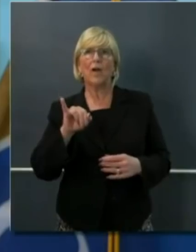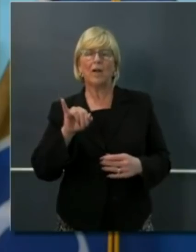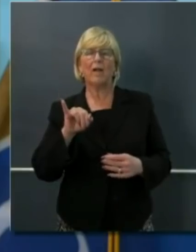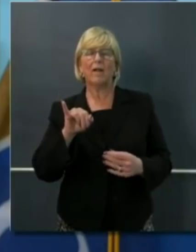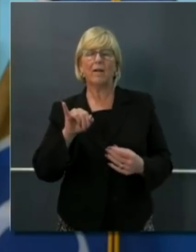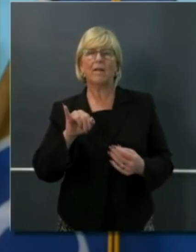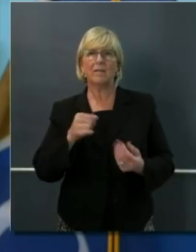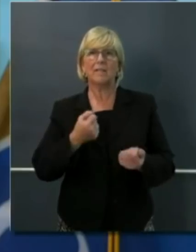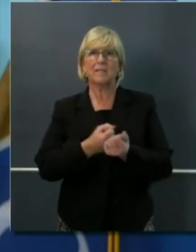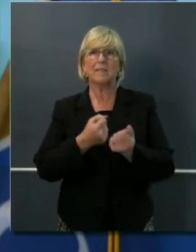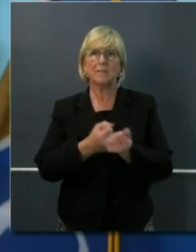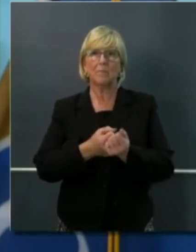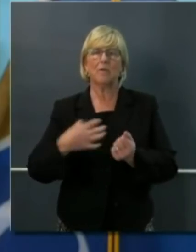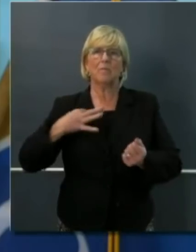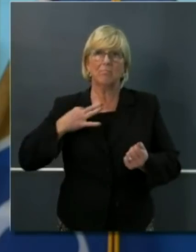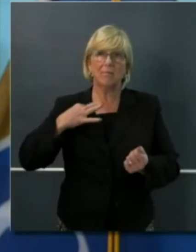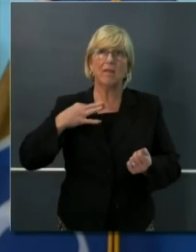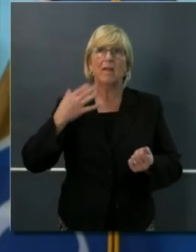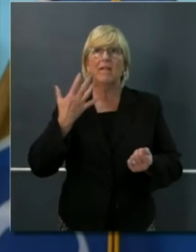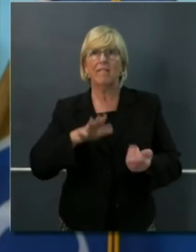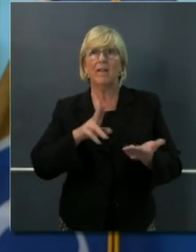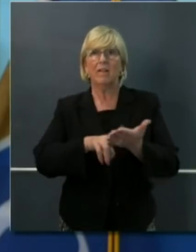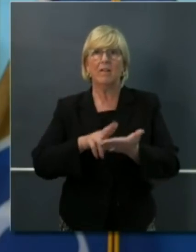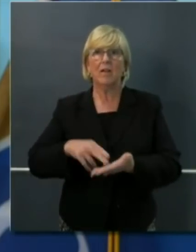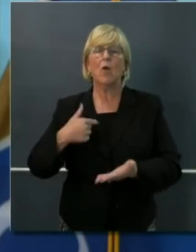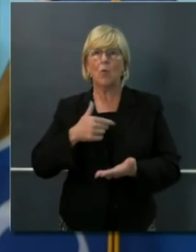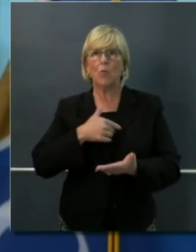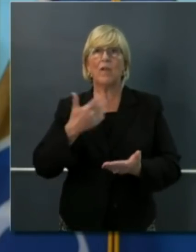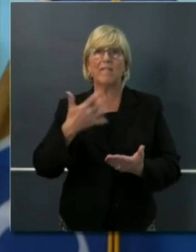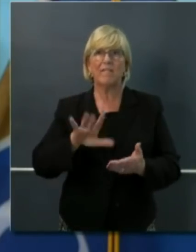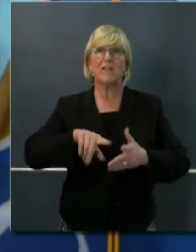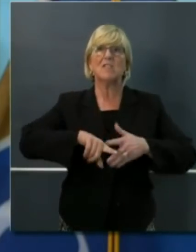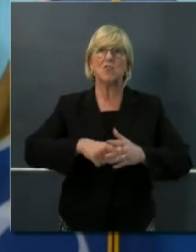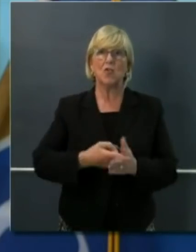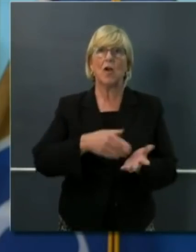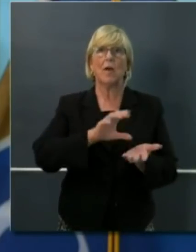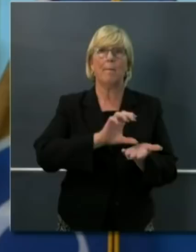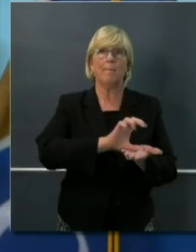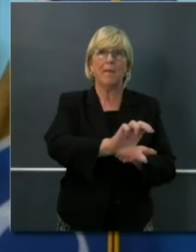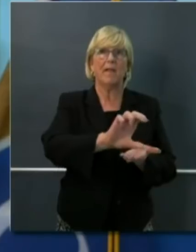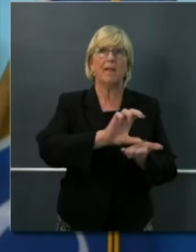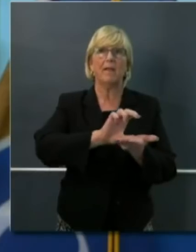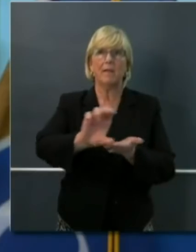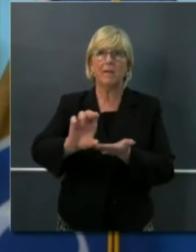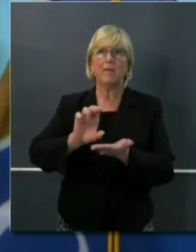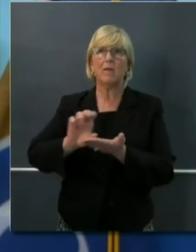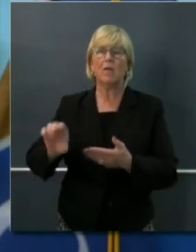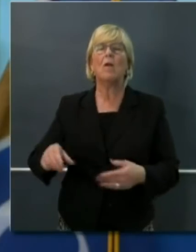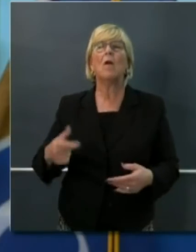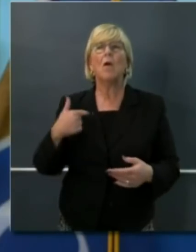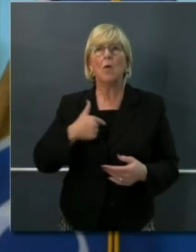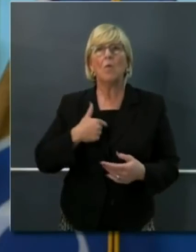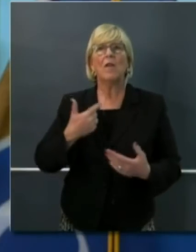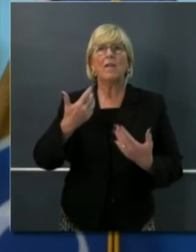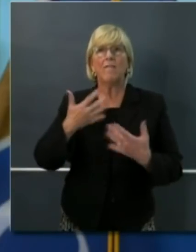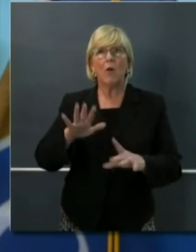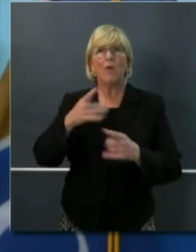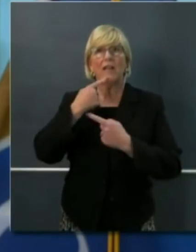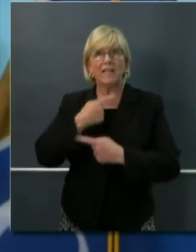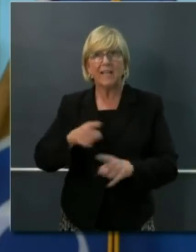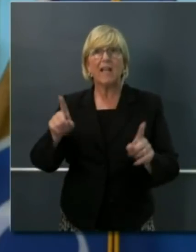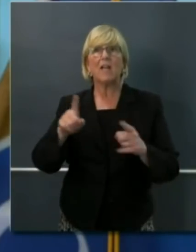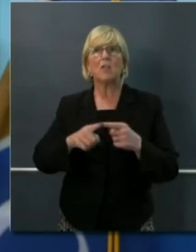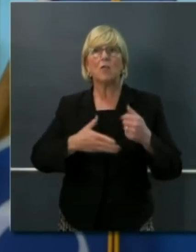financial needs of those individuals that have been directly impacted by COVID-19. We've made a series of other announcements to